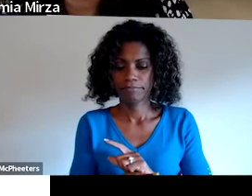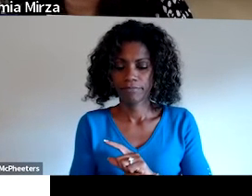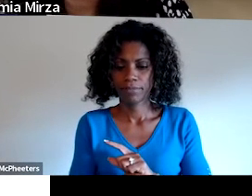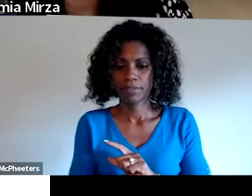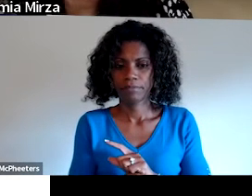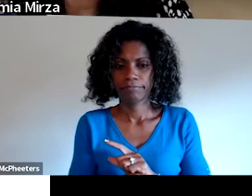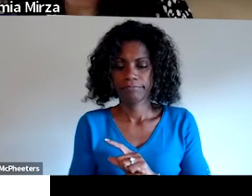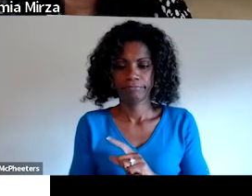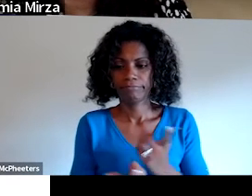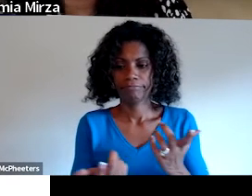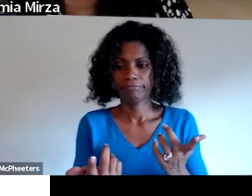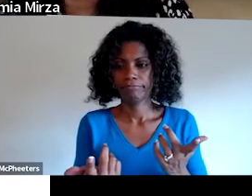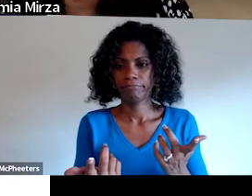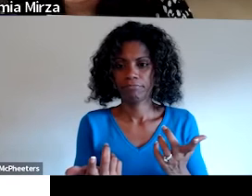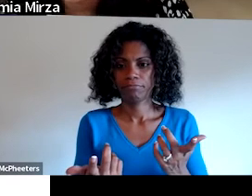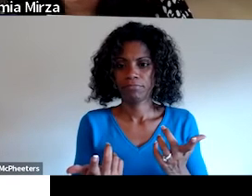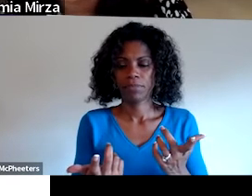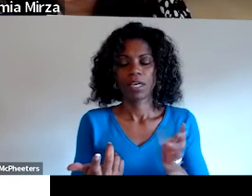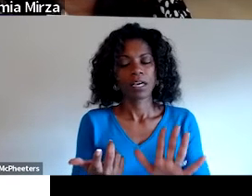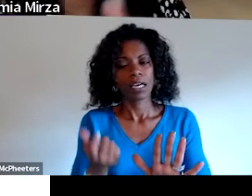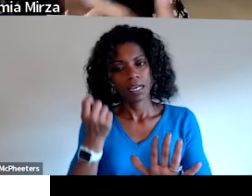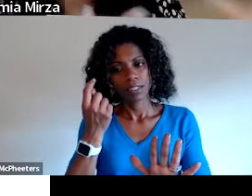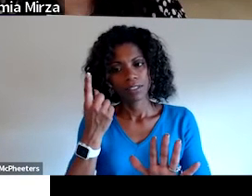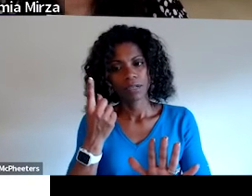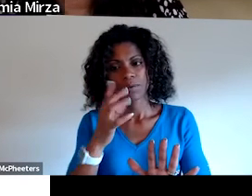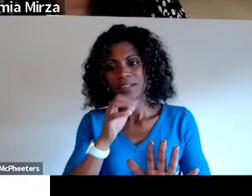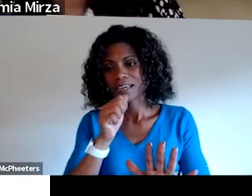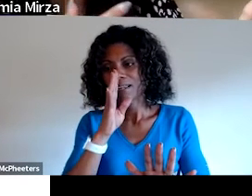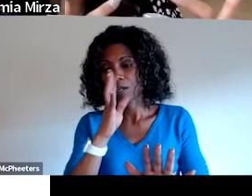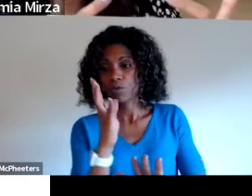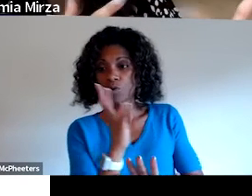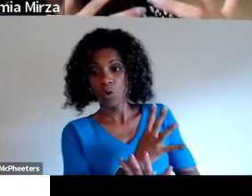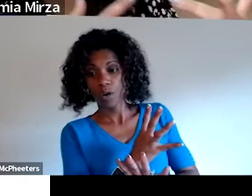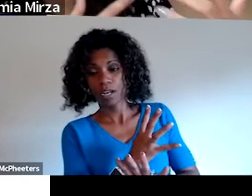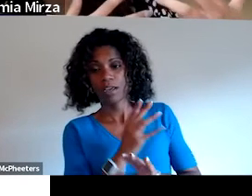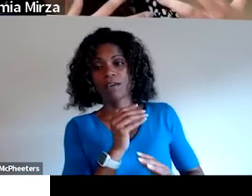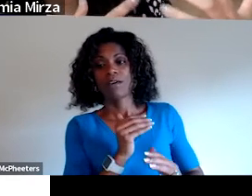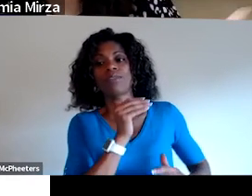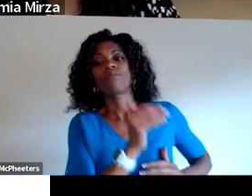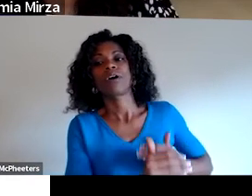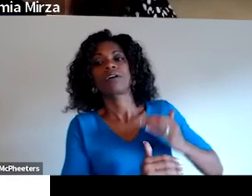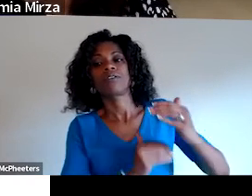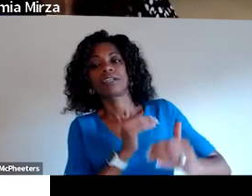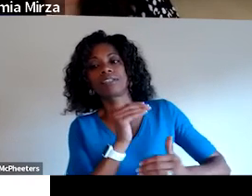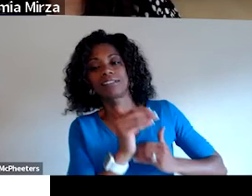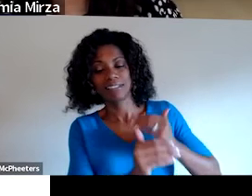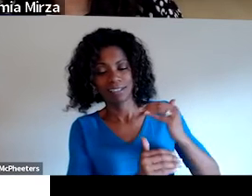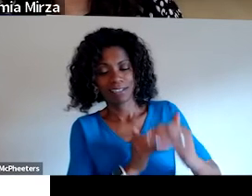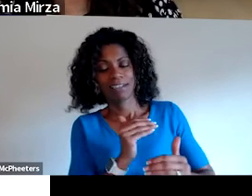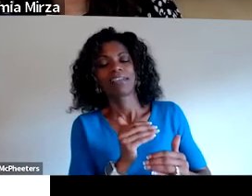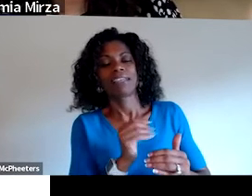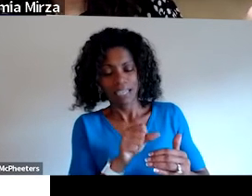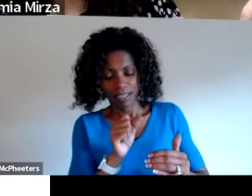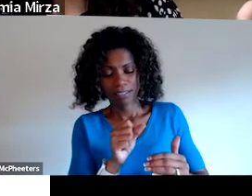injustice. Again, not to ignore the progress that the country has made. There's been obviously a lot more dialogue on this. There's been a